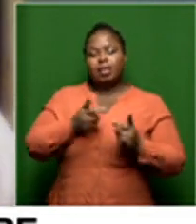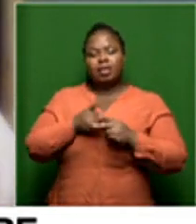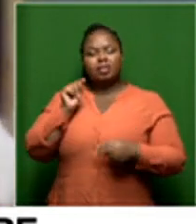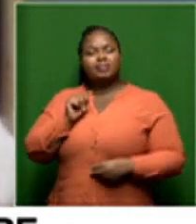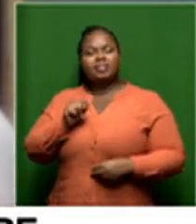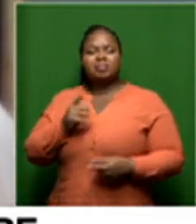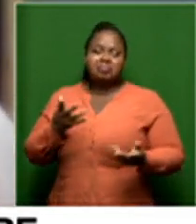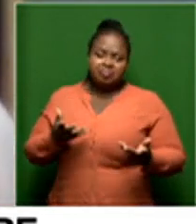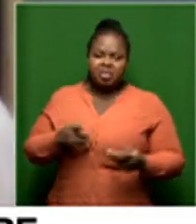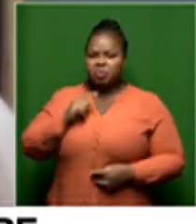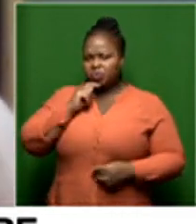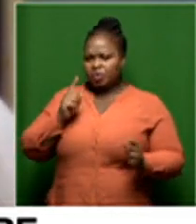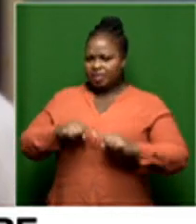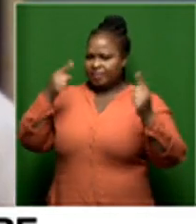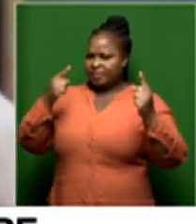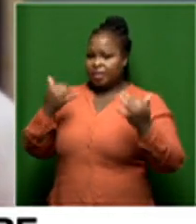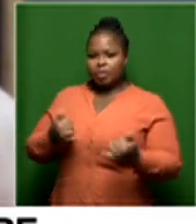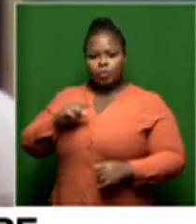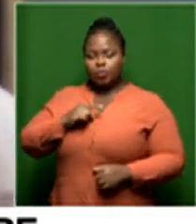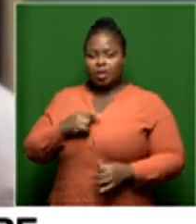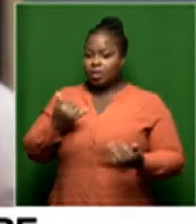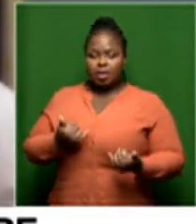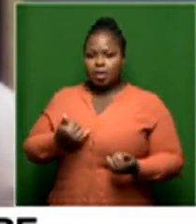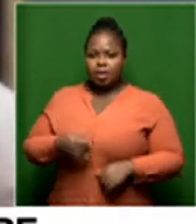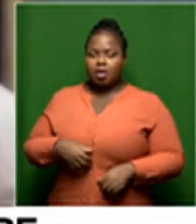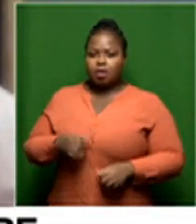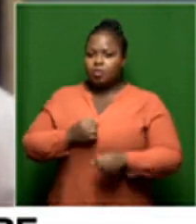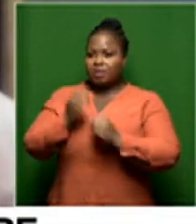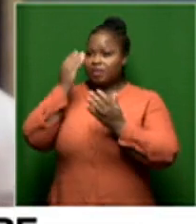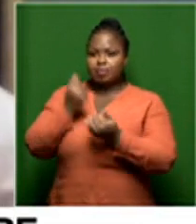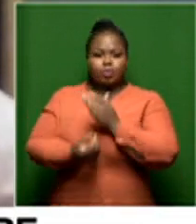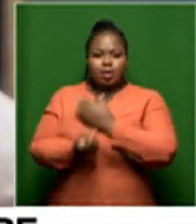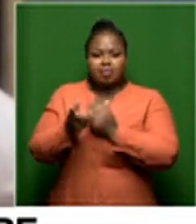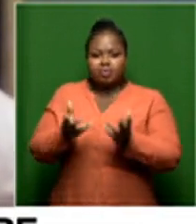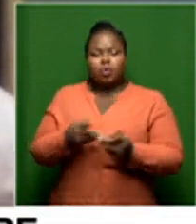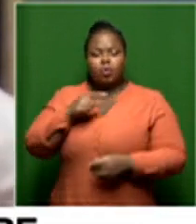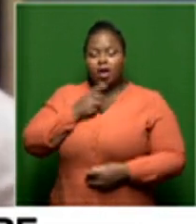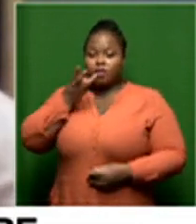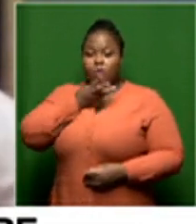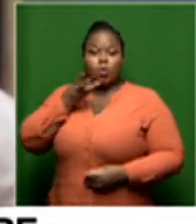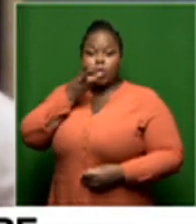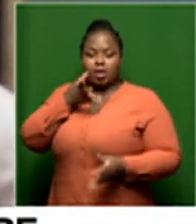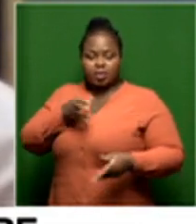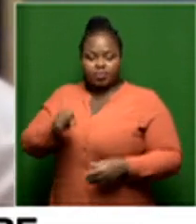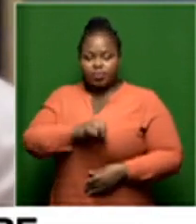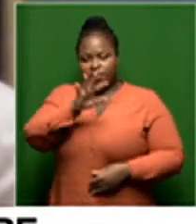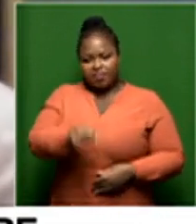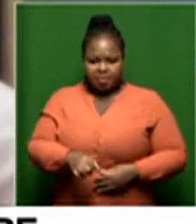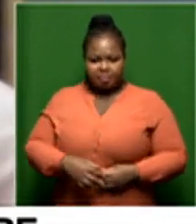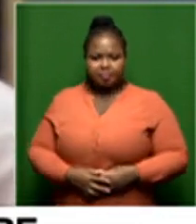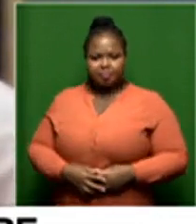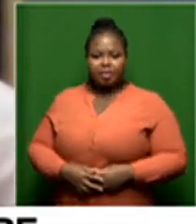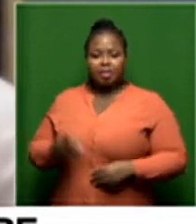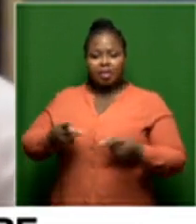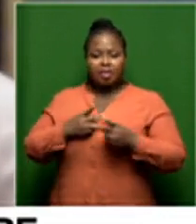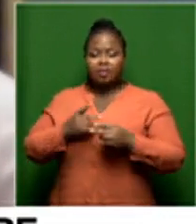offering is very unusual. It's unprecedented on the secondary market as far as wine is concerned in South Africa. We've